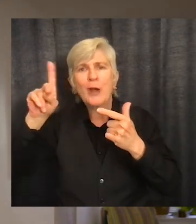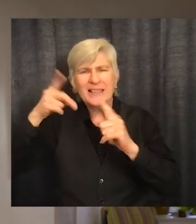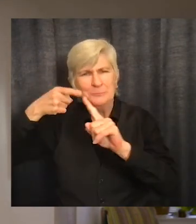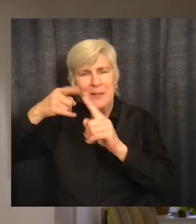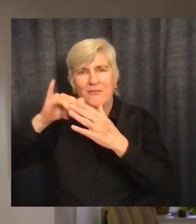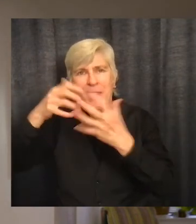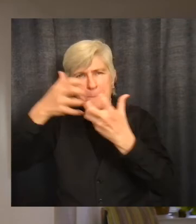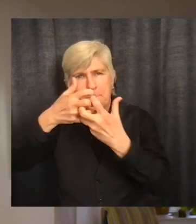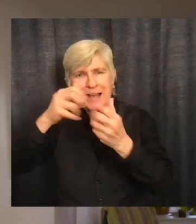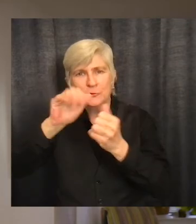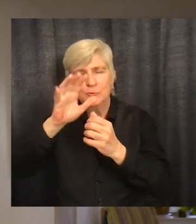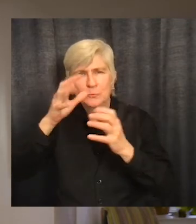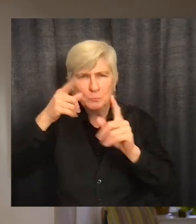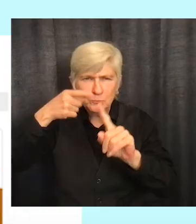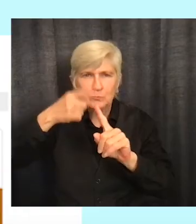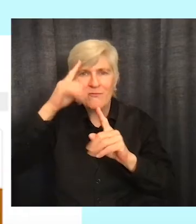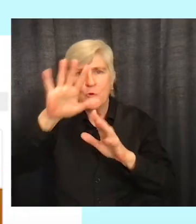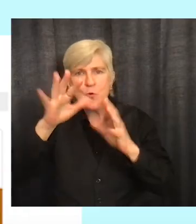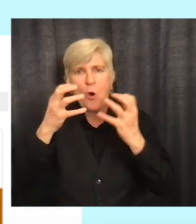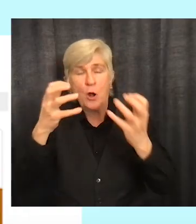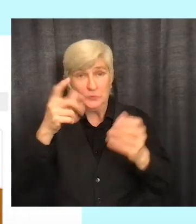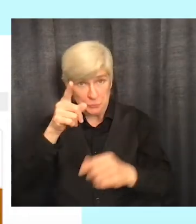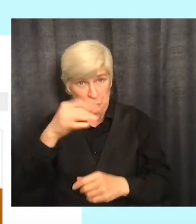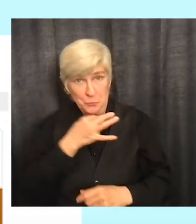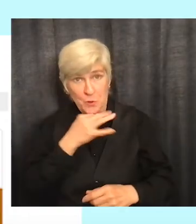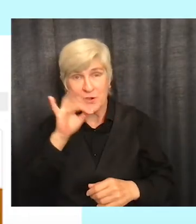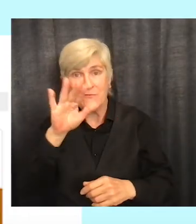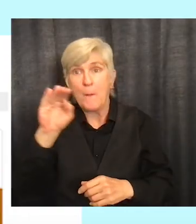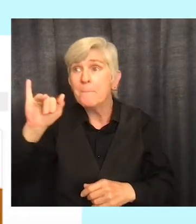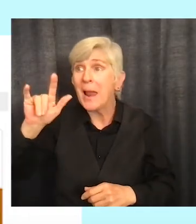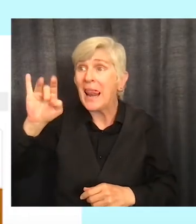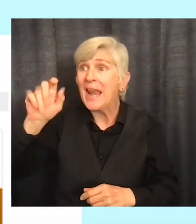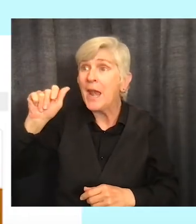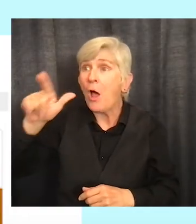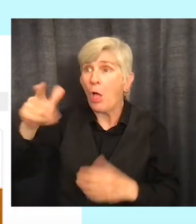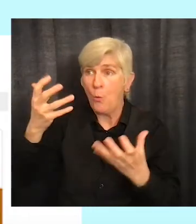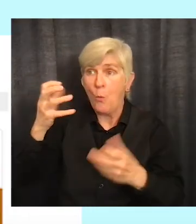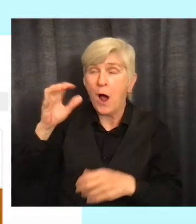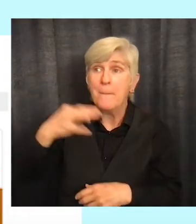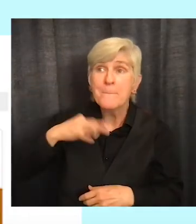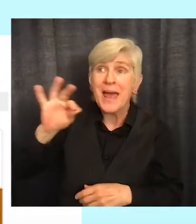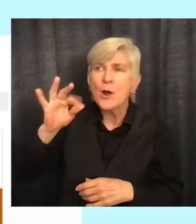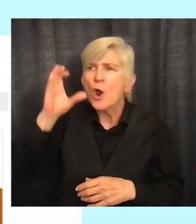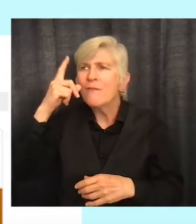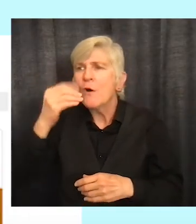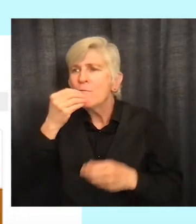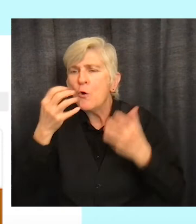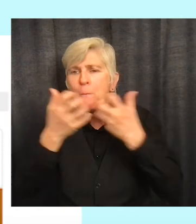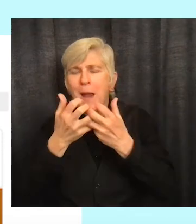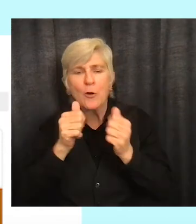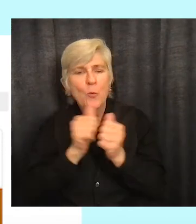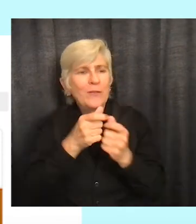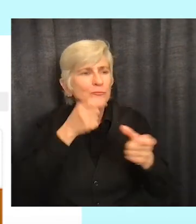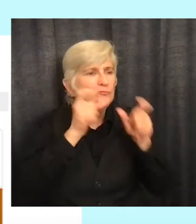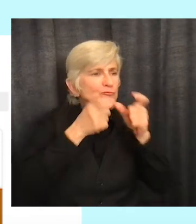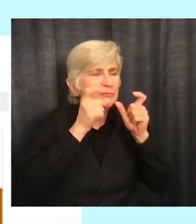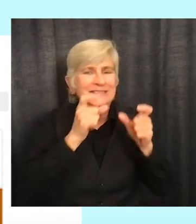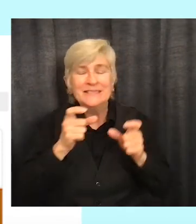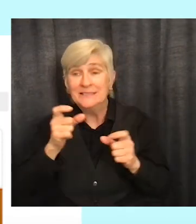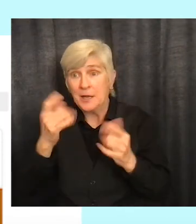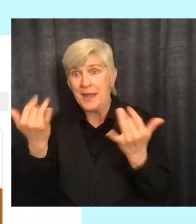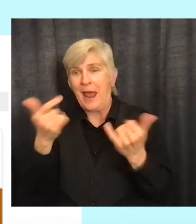specific trends that matter to your audience. Ever wonder if your millennial audience includes Pinners searching for food pairings to go with their